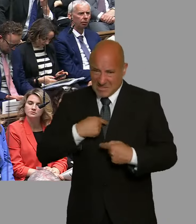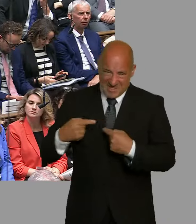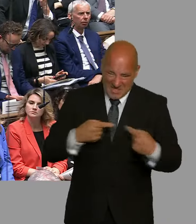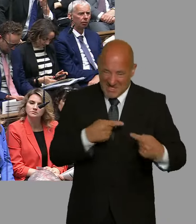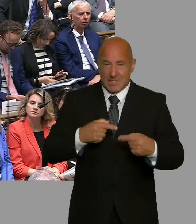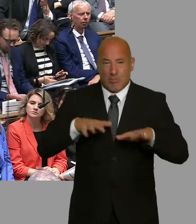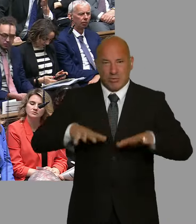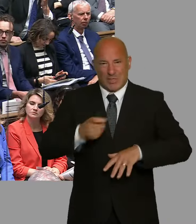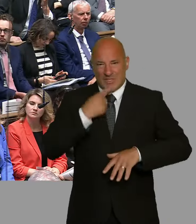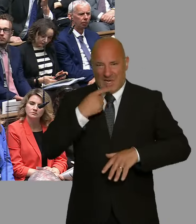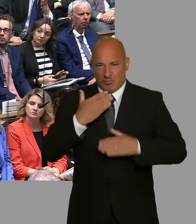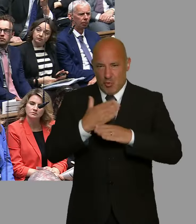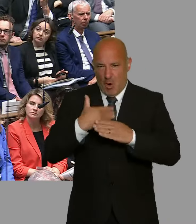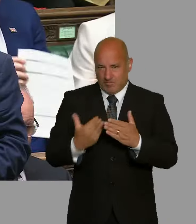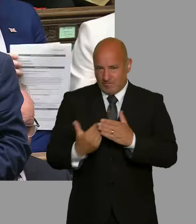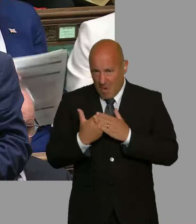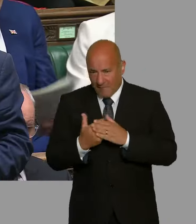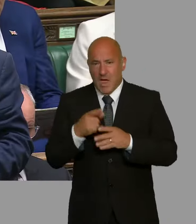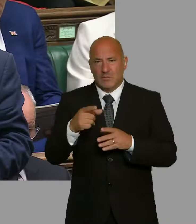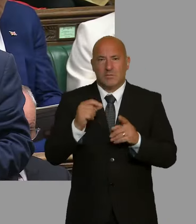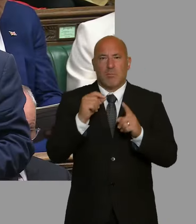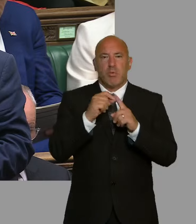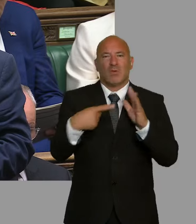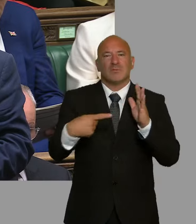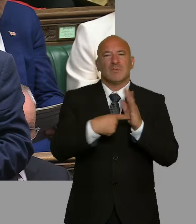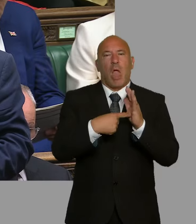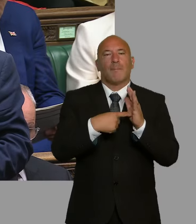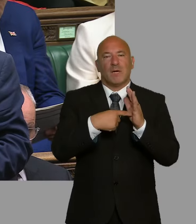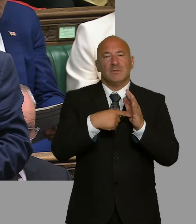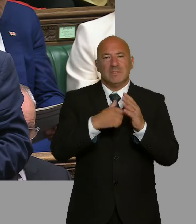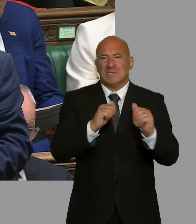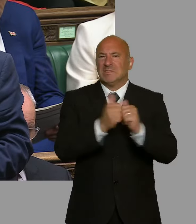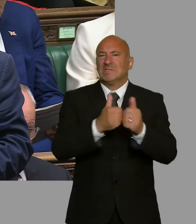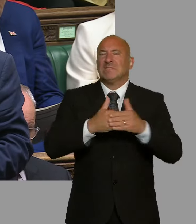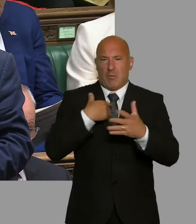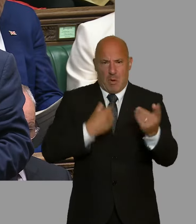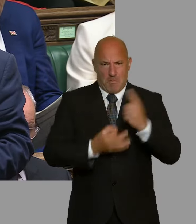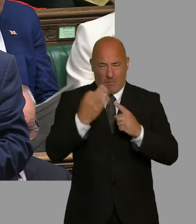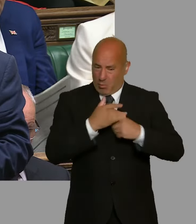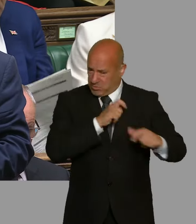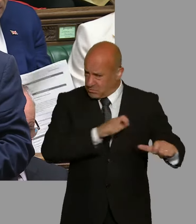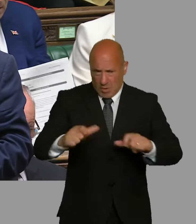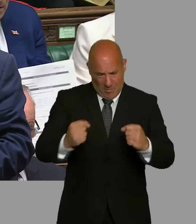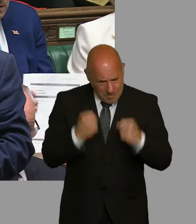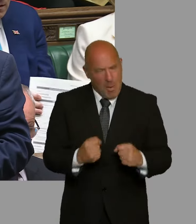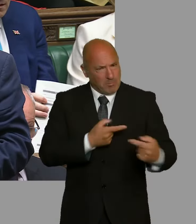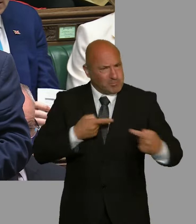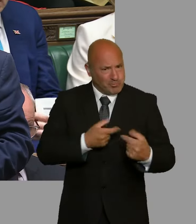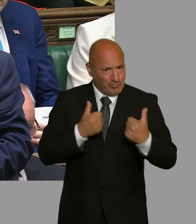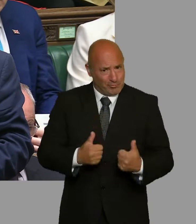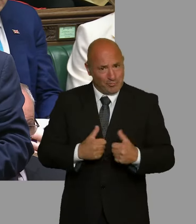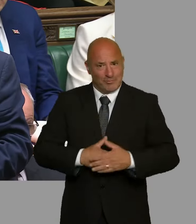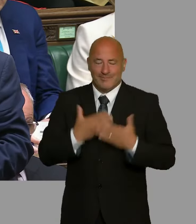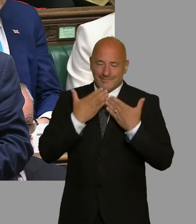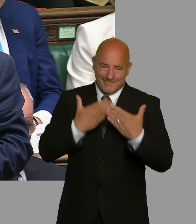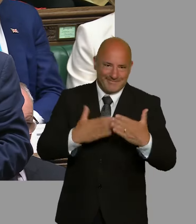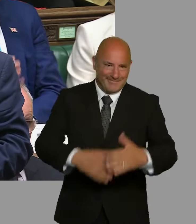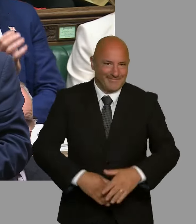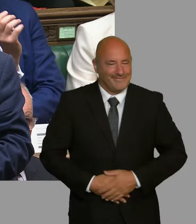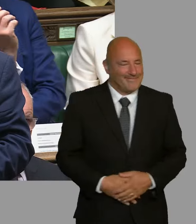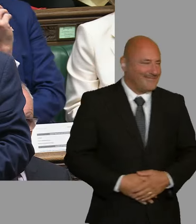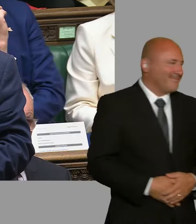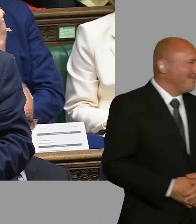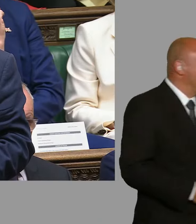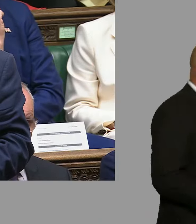Prime Minister has repeatedly told this House that it is not for him or his government to determine what is and what is not